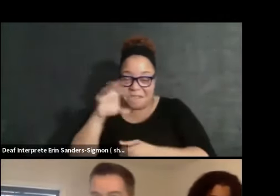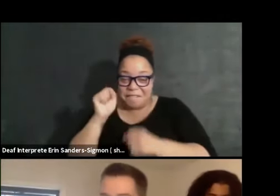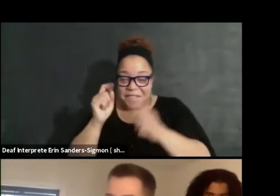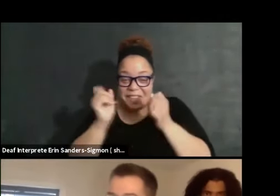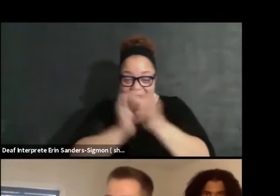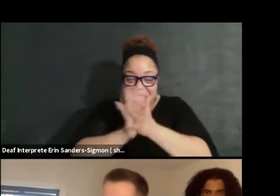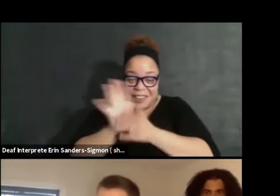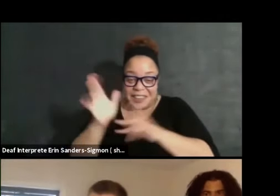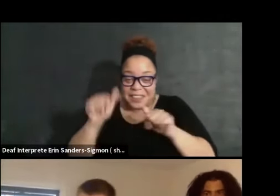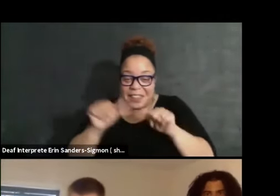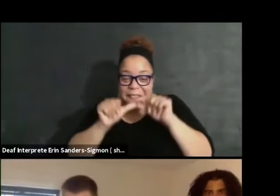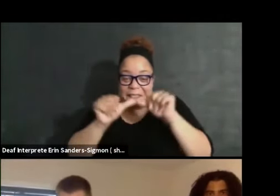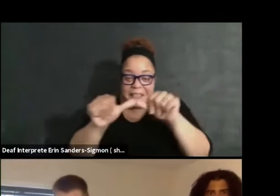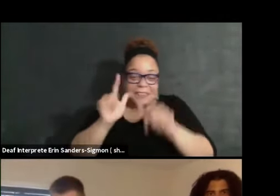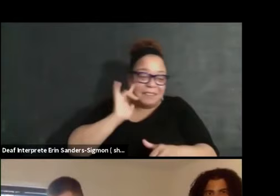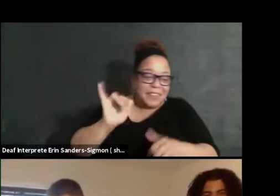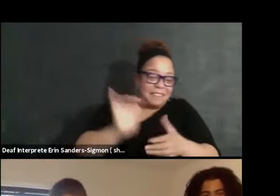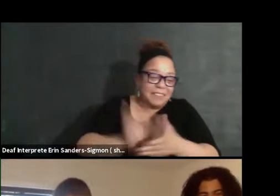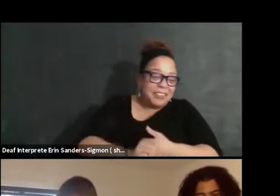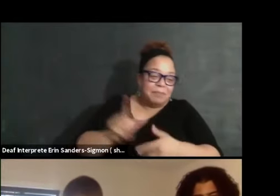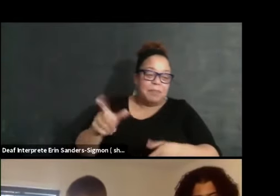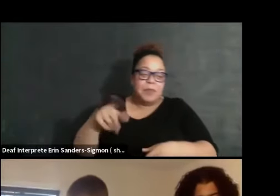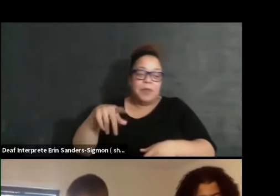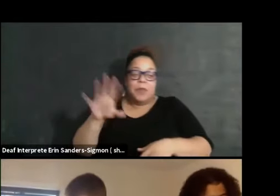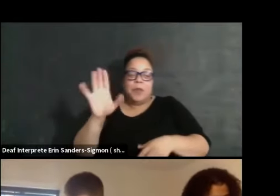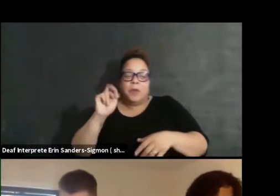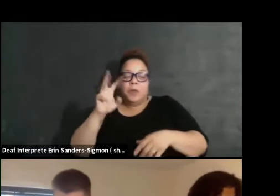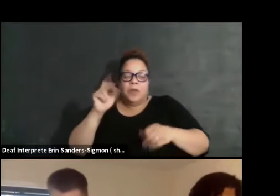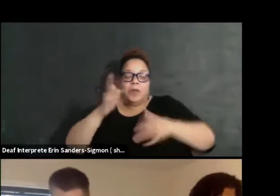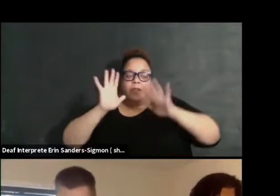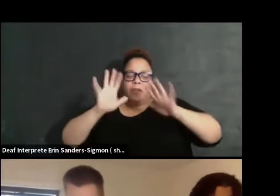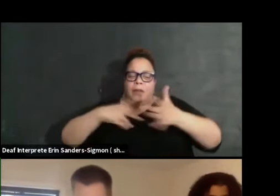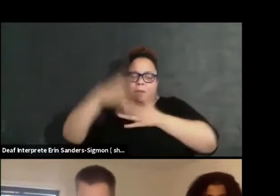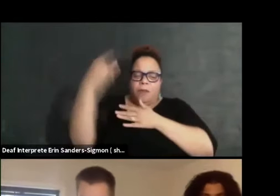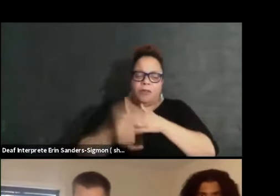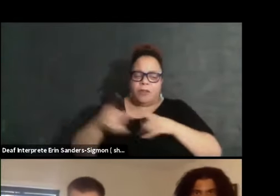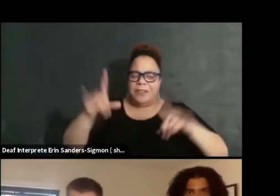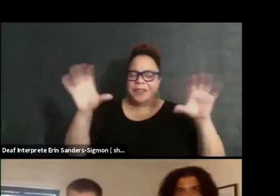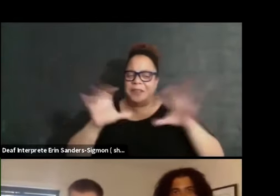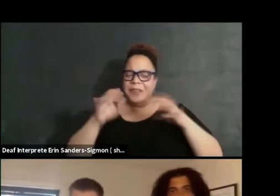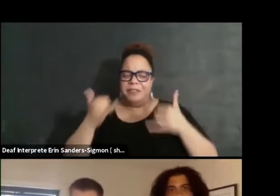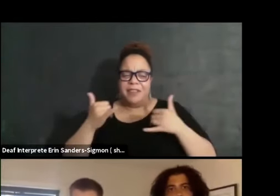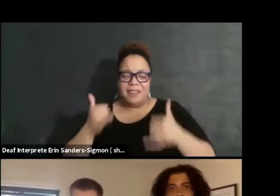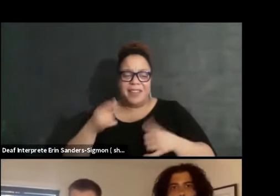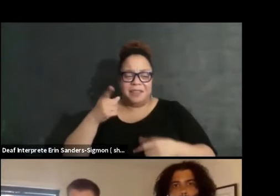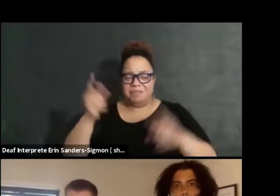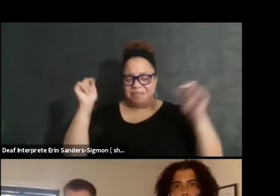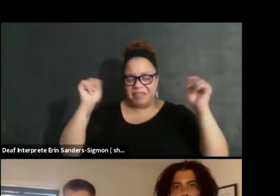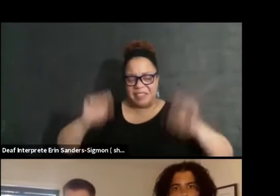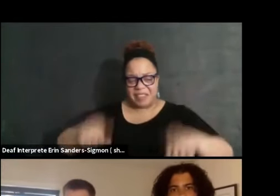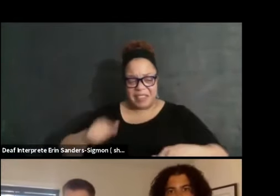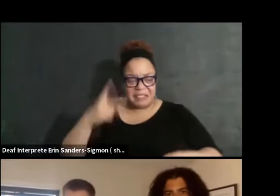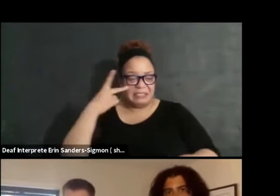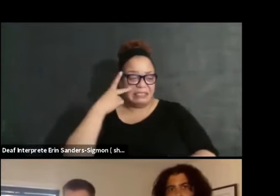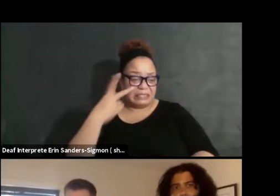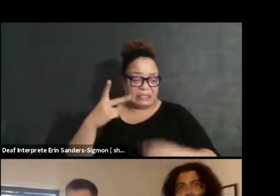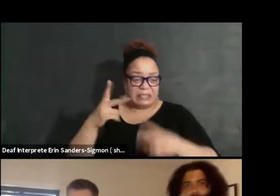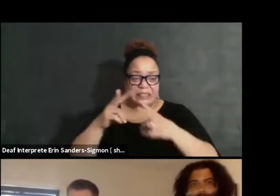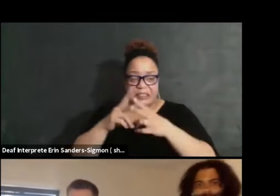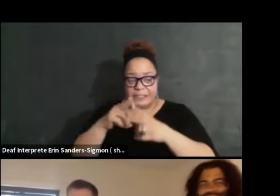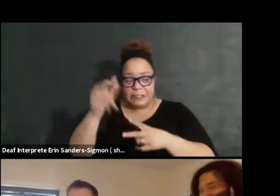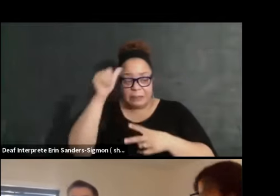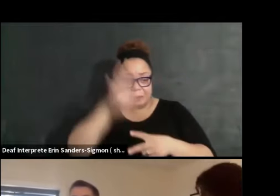incredible projects that they got going on. You literally can see either one of these men on every single channel there